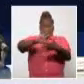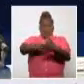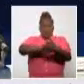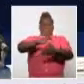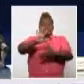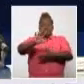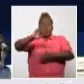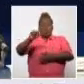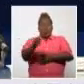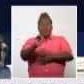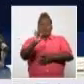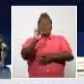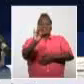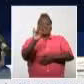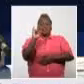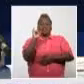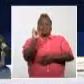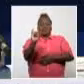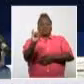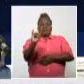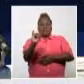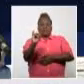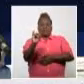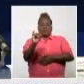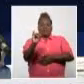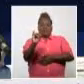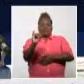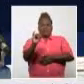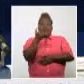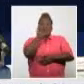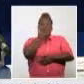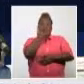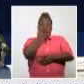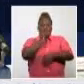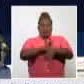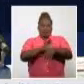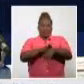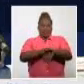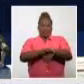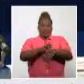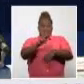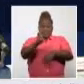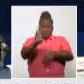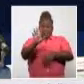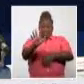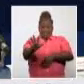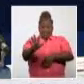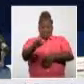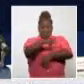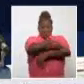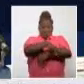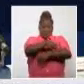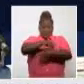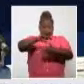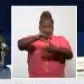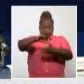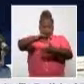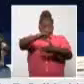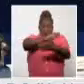And of the 35 countries of the region of the Americas, 10 have a lethality rate above